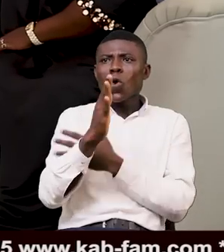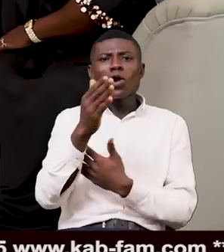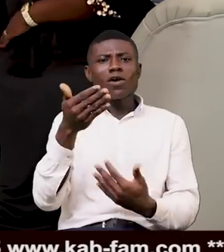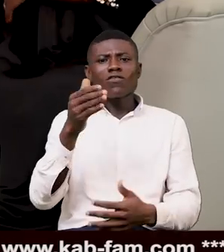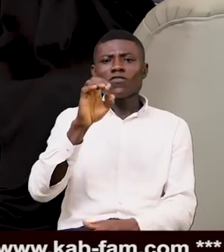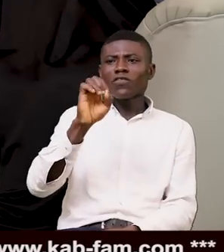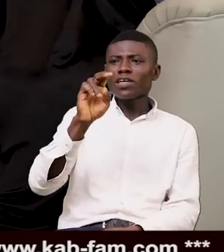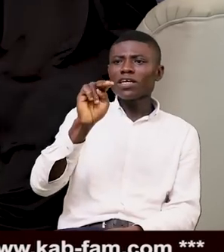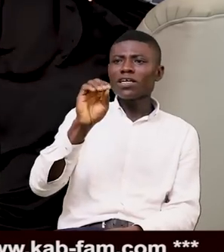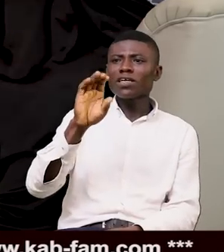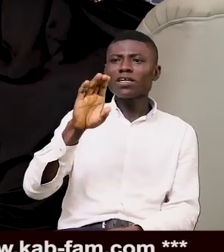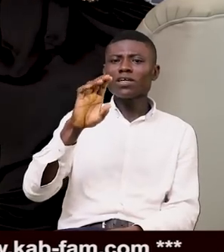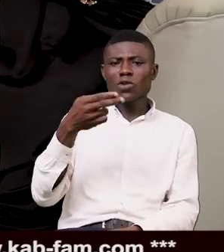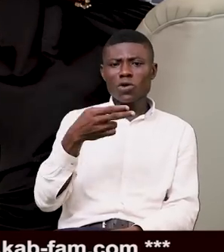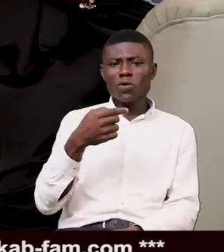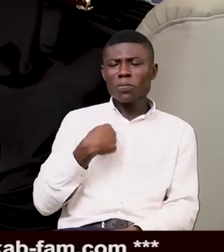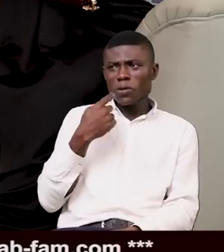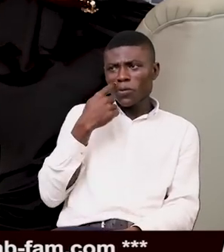Hey.